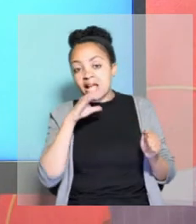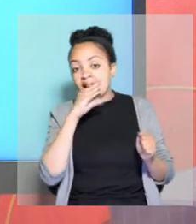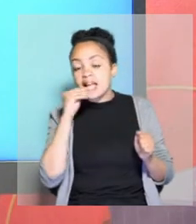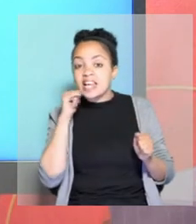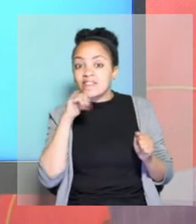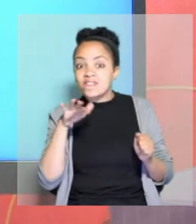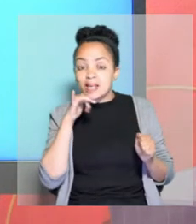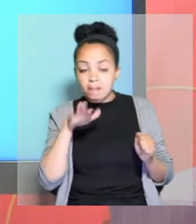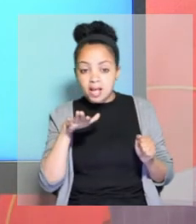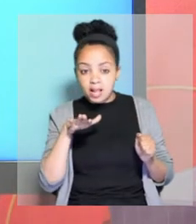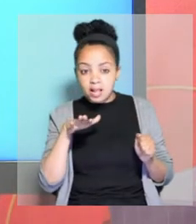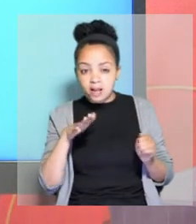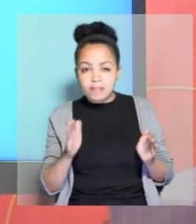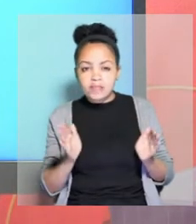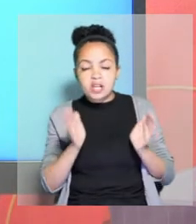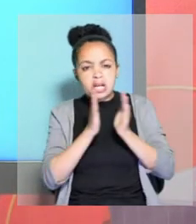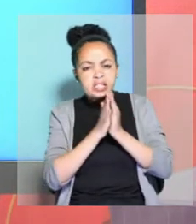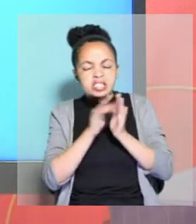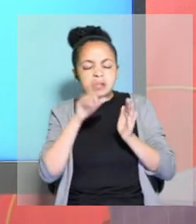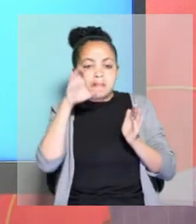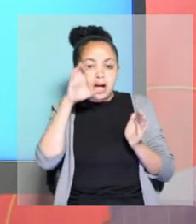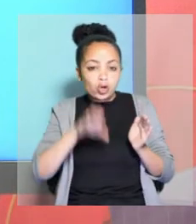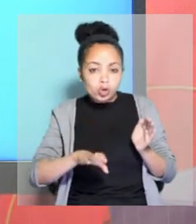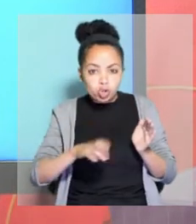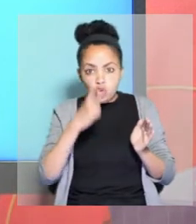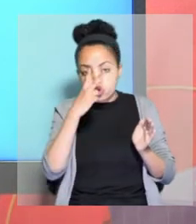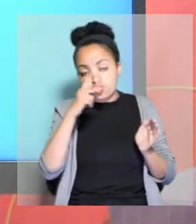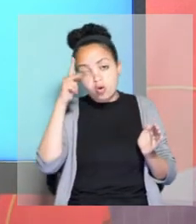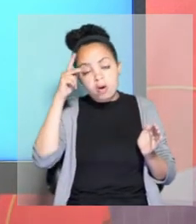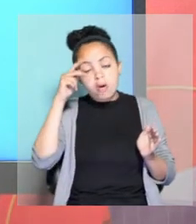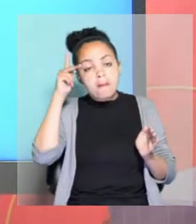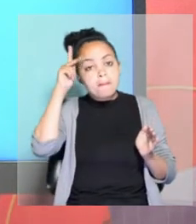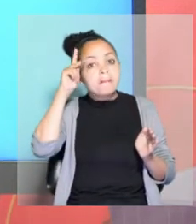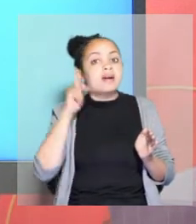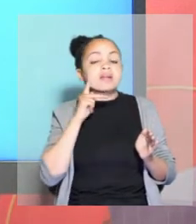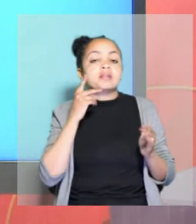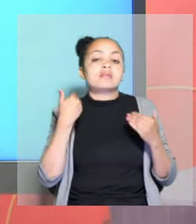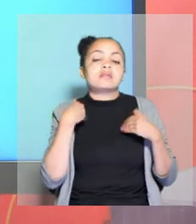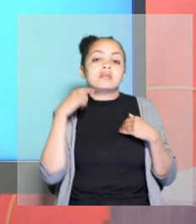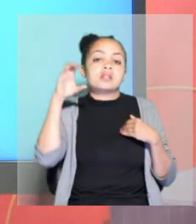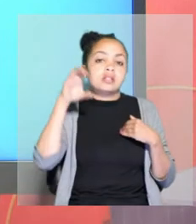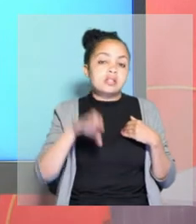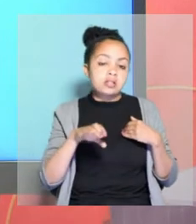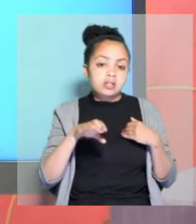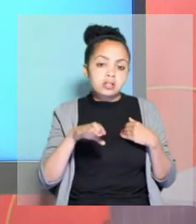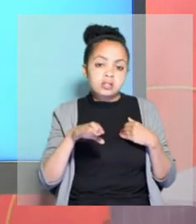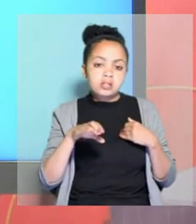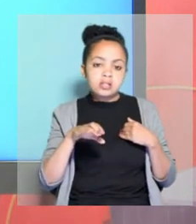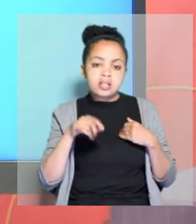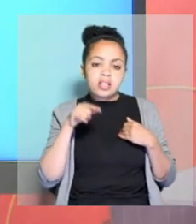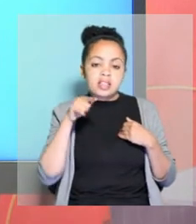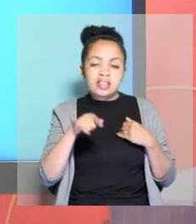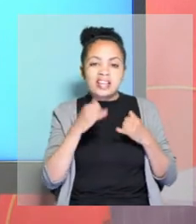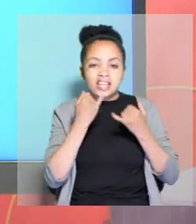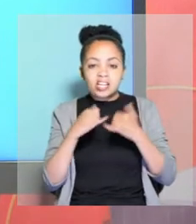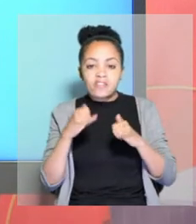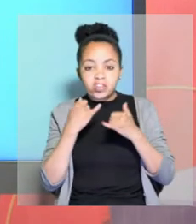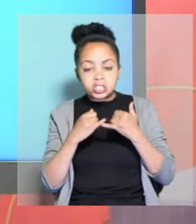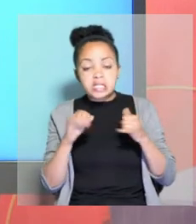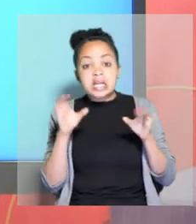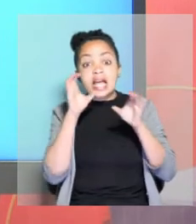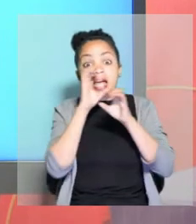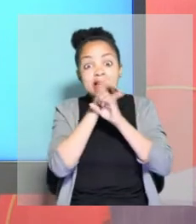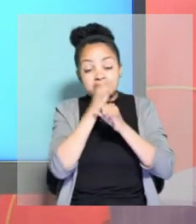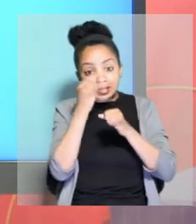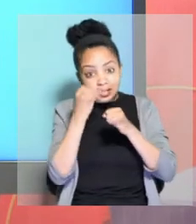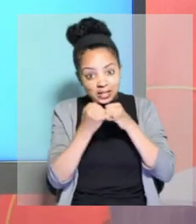gametes it is mandatory for two parents to be present together the division can be in this